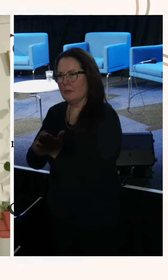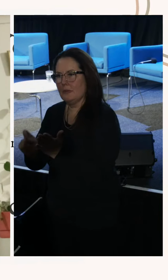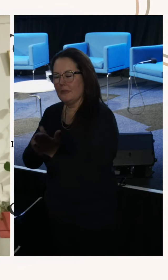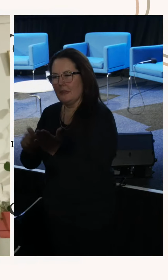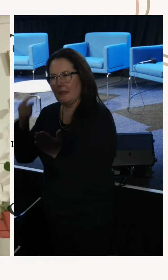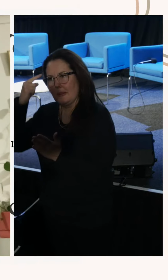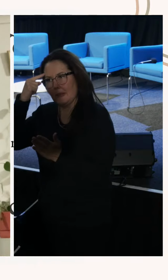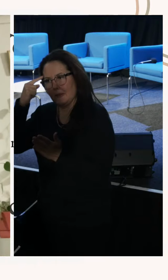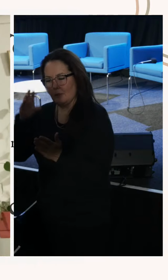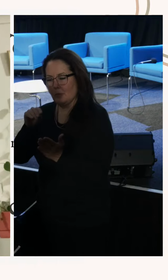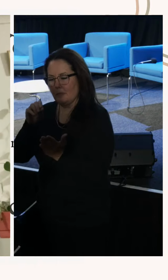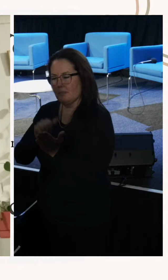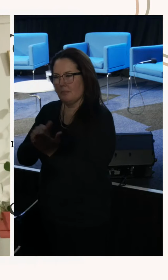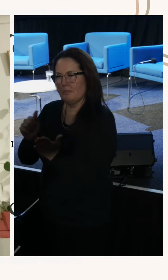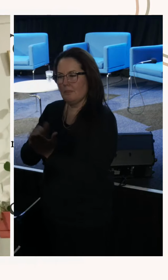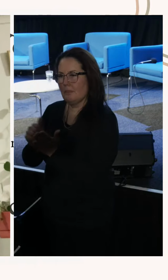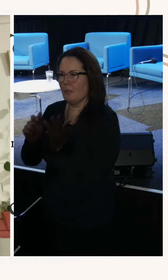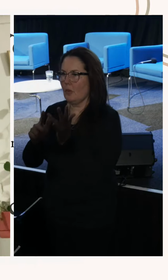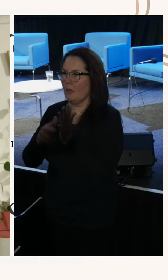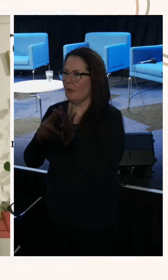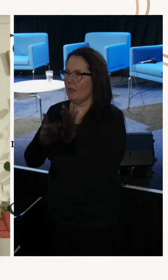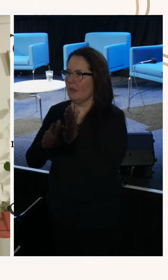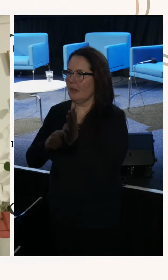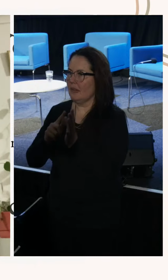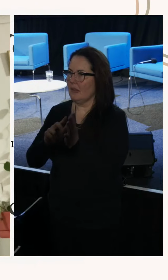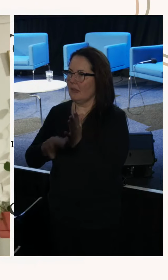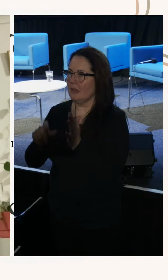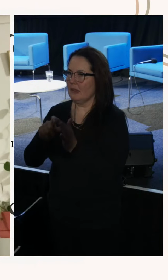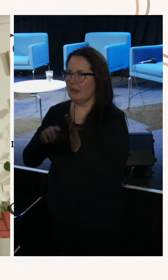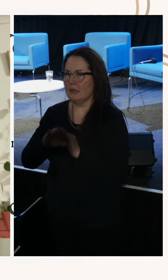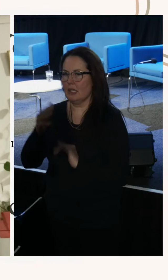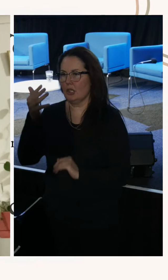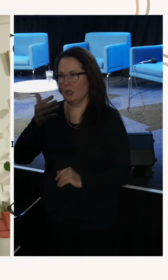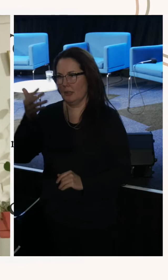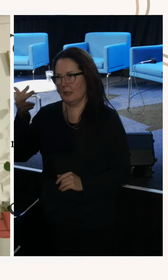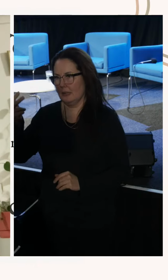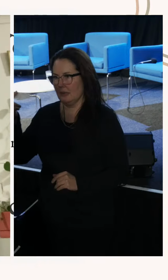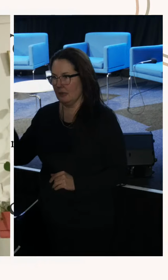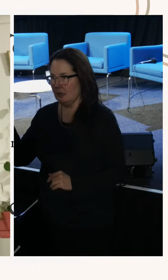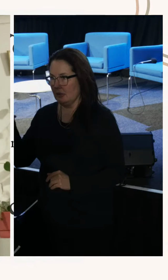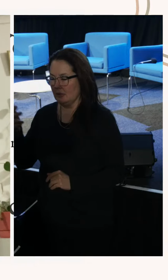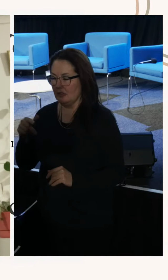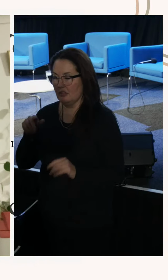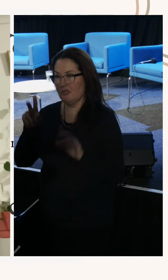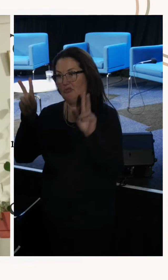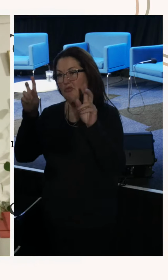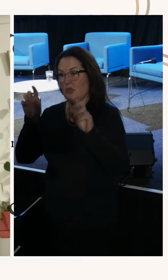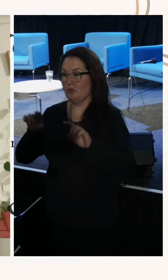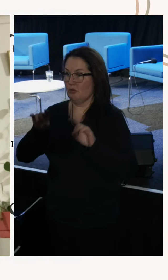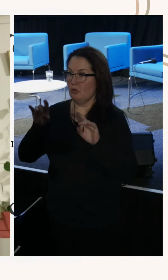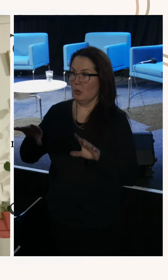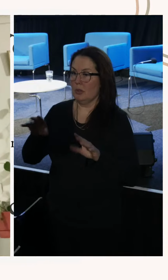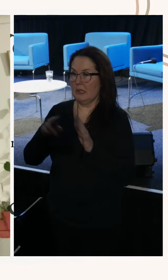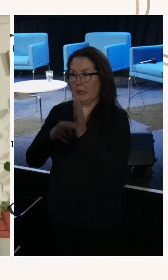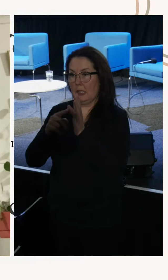time. I love that this piece might be part of that time, not because the nation should be built, it shouldn't, Australia must end,